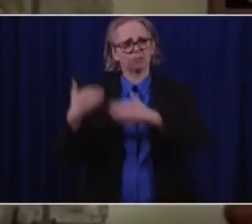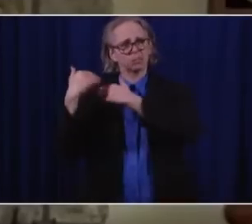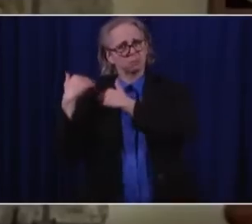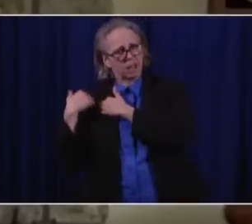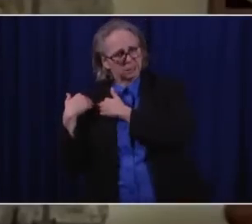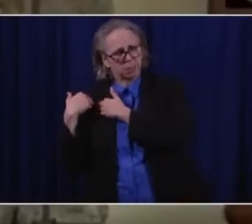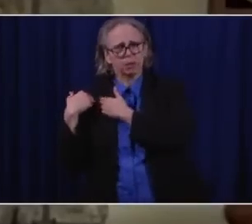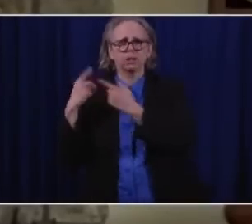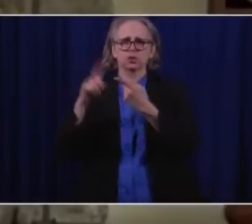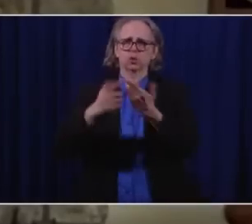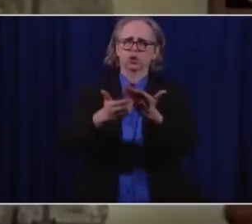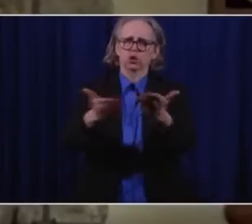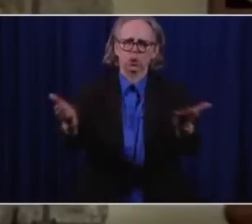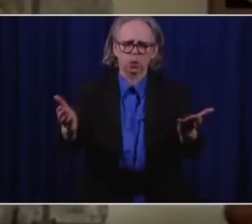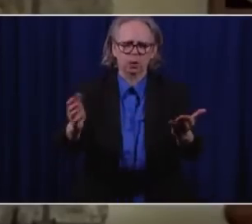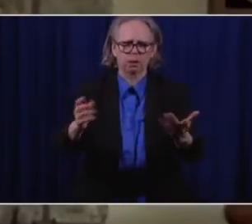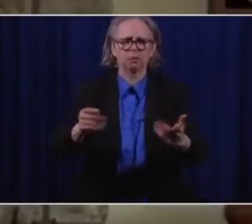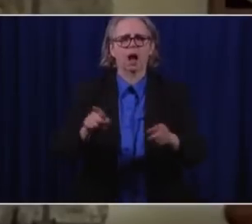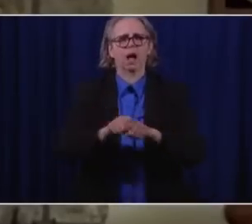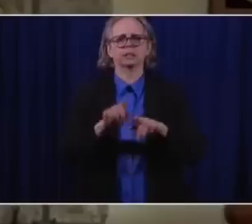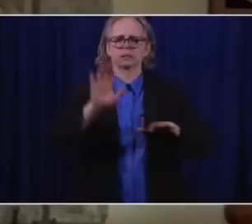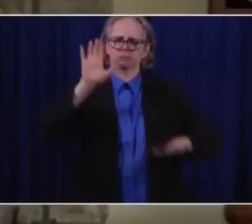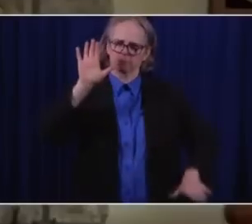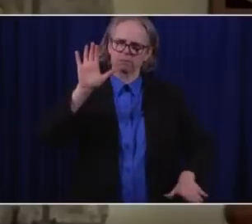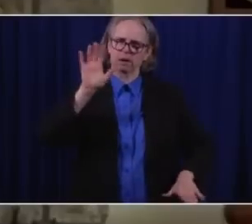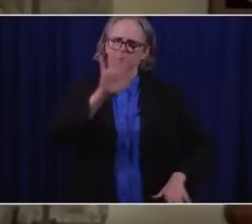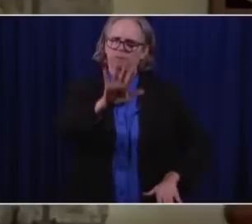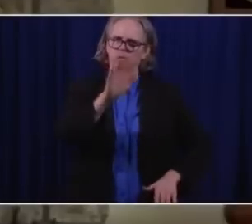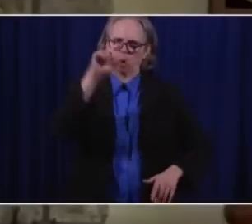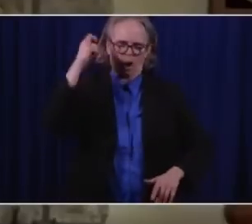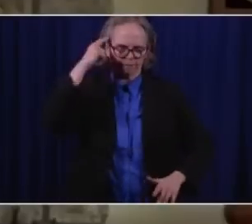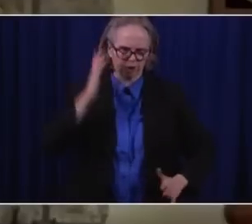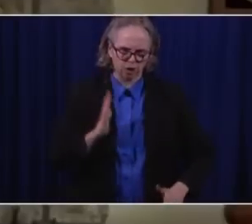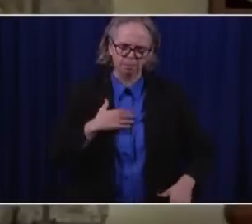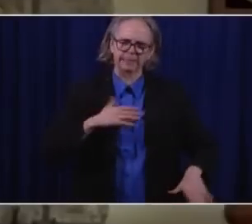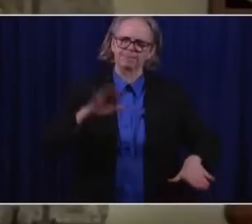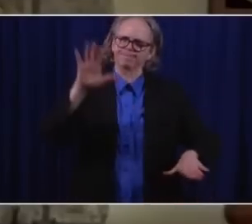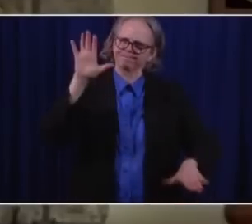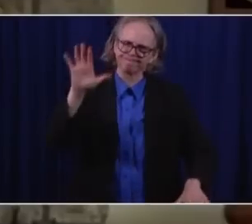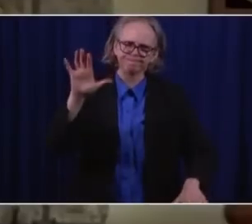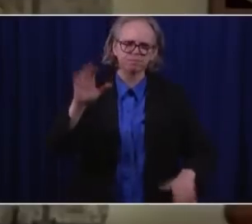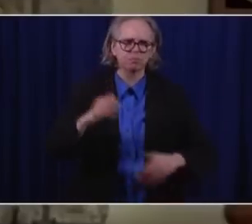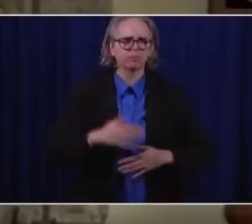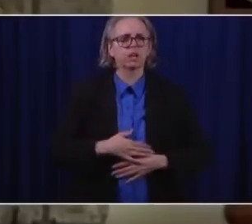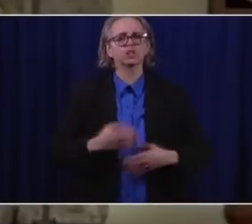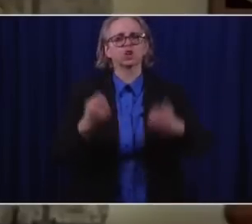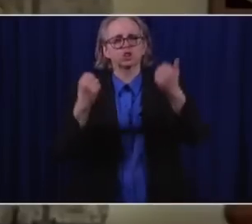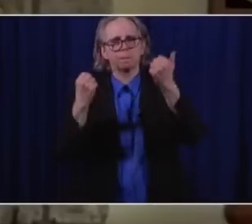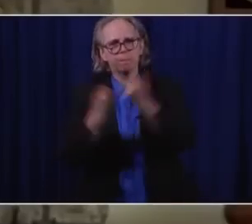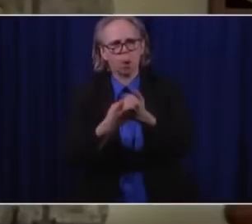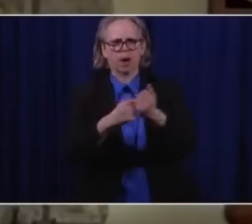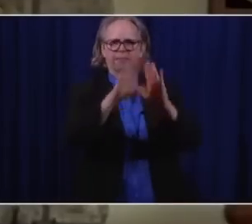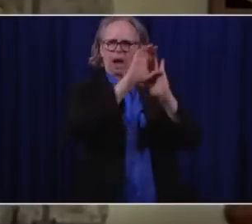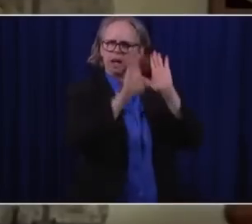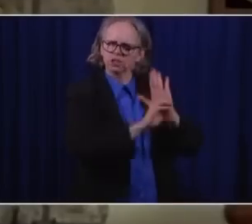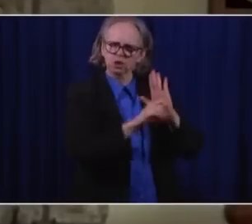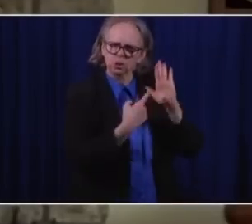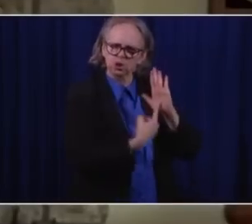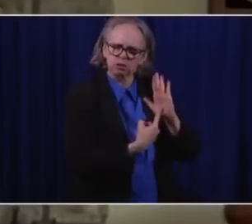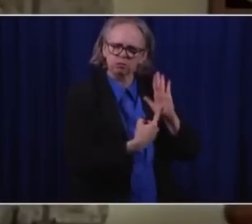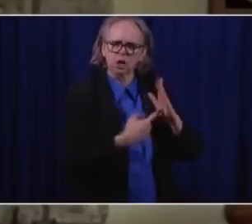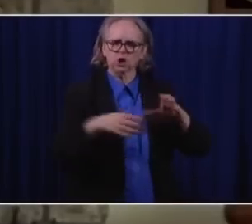I took an oath. And to support our Constitution, I took an oath to do everything I could every single day